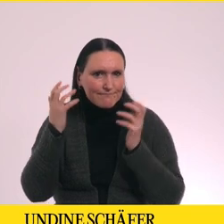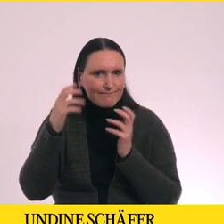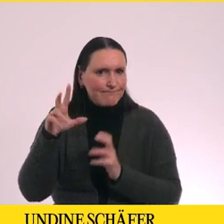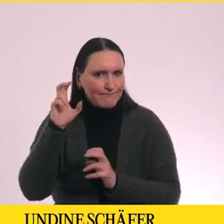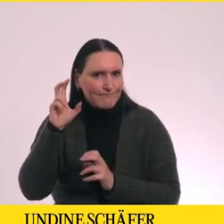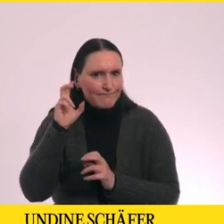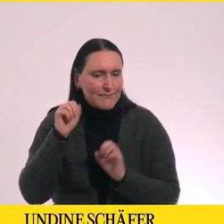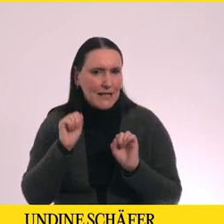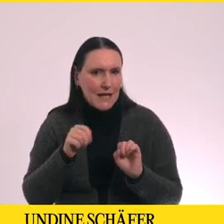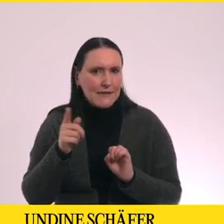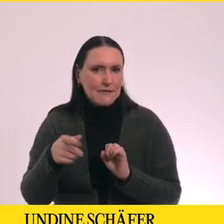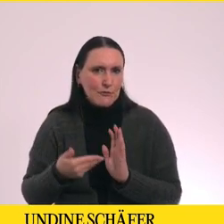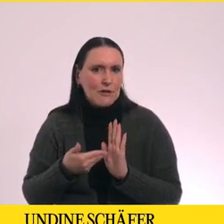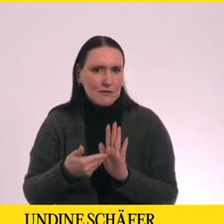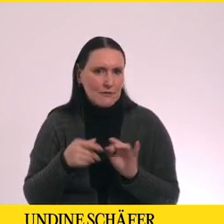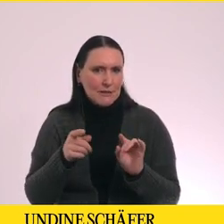and the importance of that.